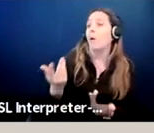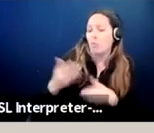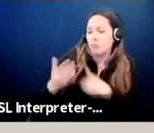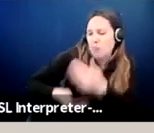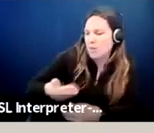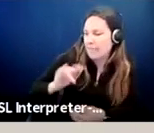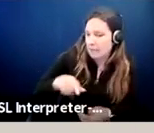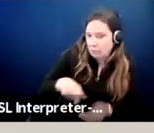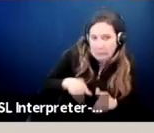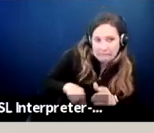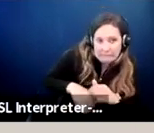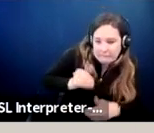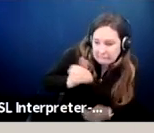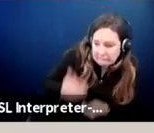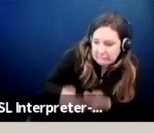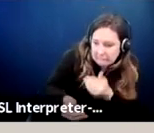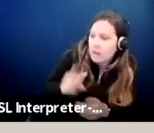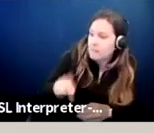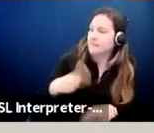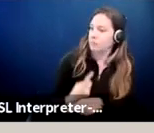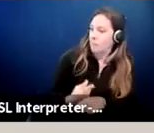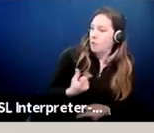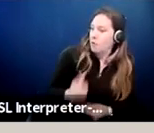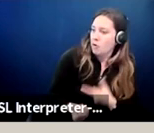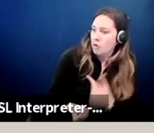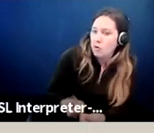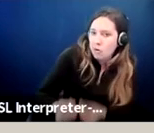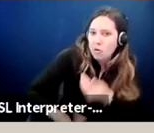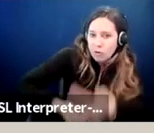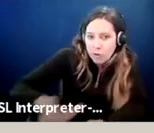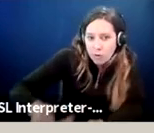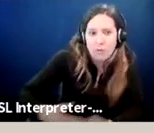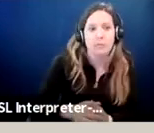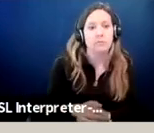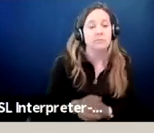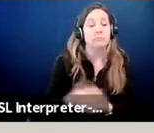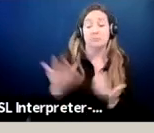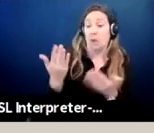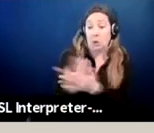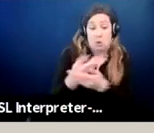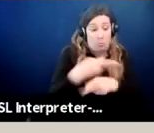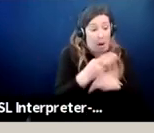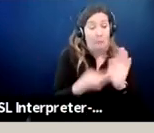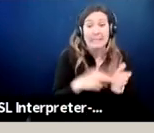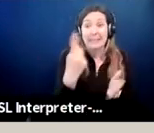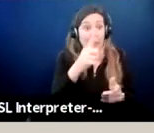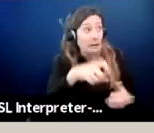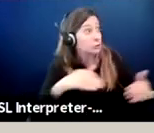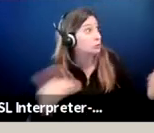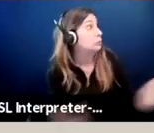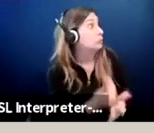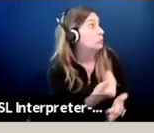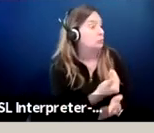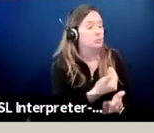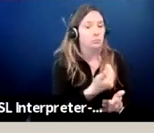the first step. So when you say a new product, it doesn't mean it has to be something that no one's ever heard of, right? Like, can you reinvent the